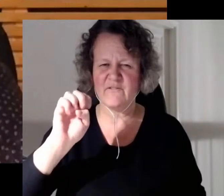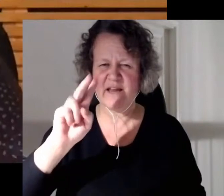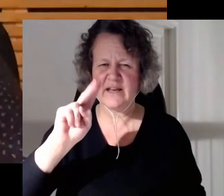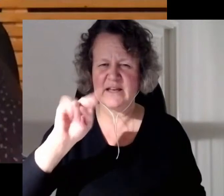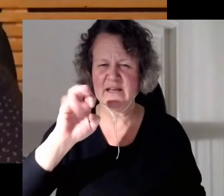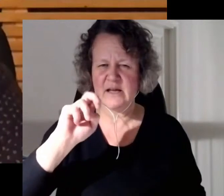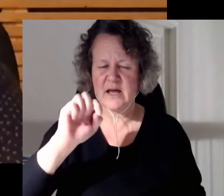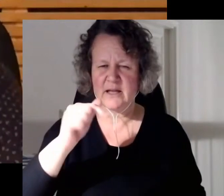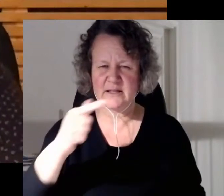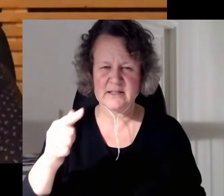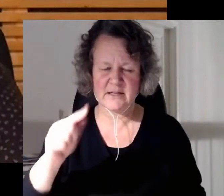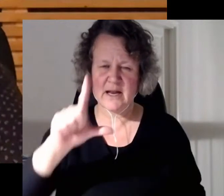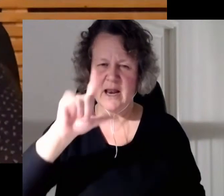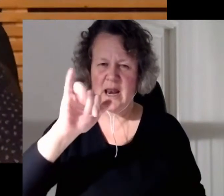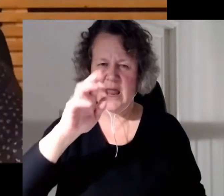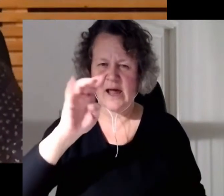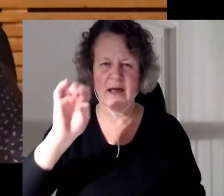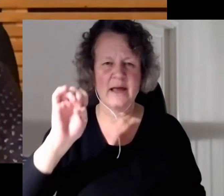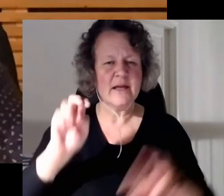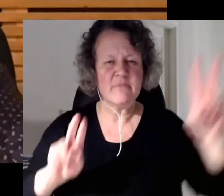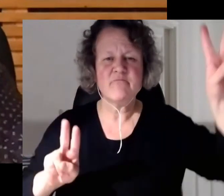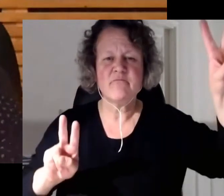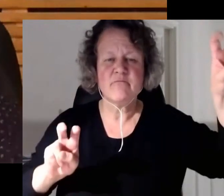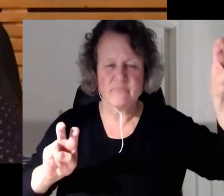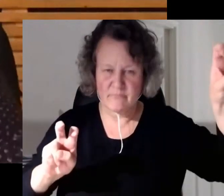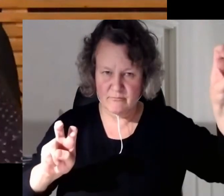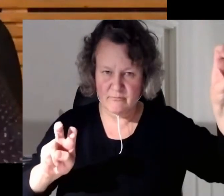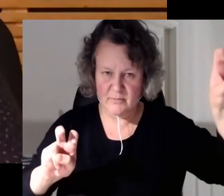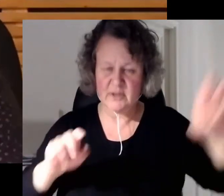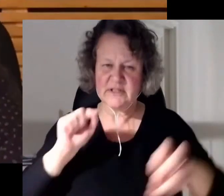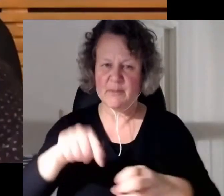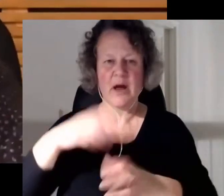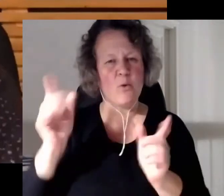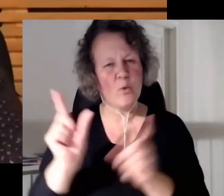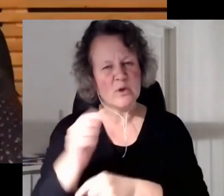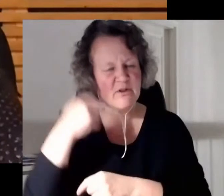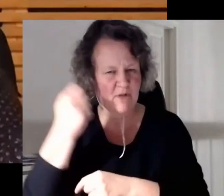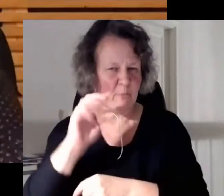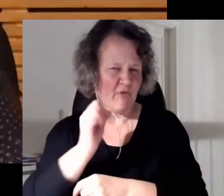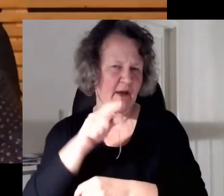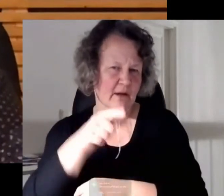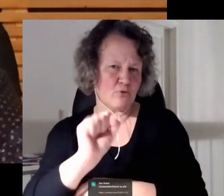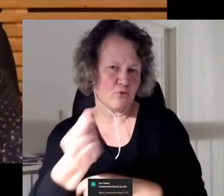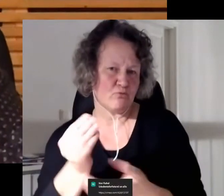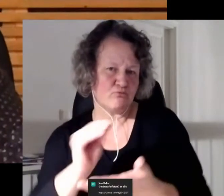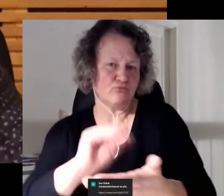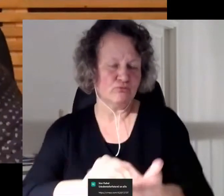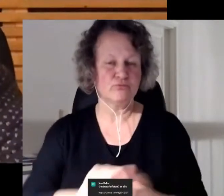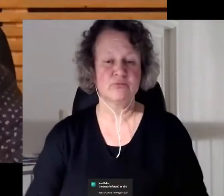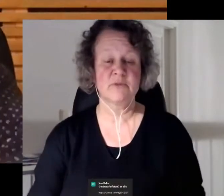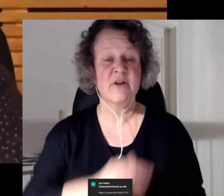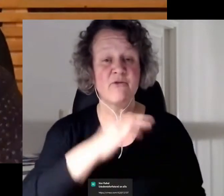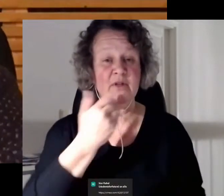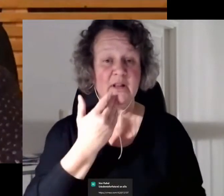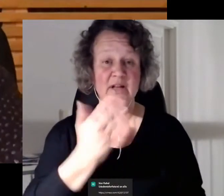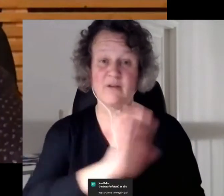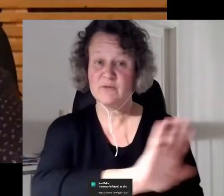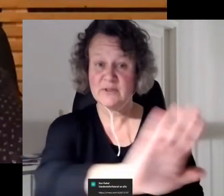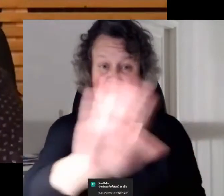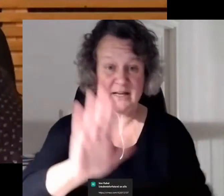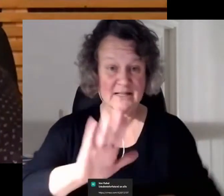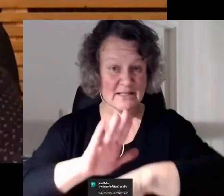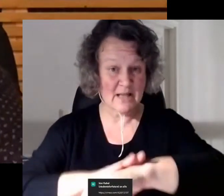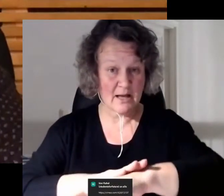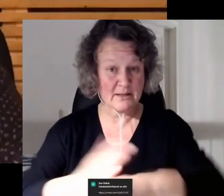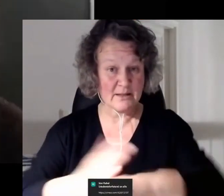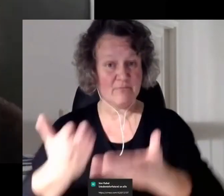being produced, and there's also a trailer. You can post it. It's probably very interesting, and I thank you for spending